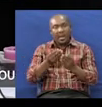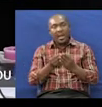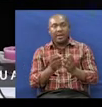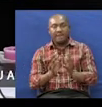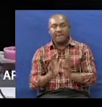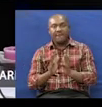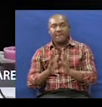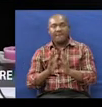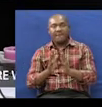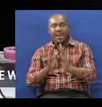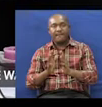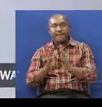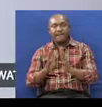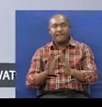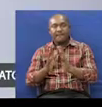and flame.